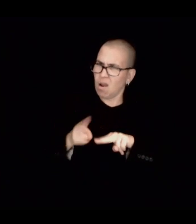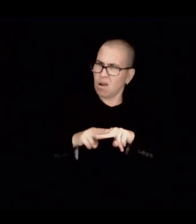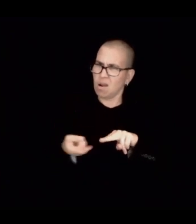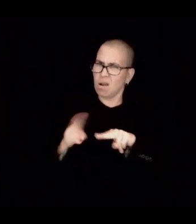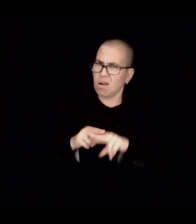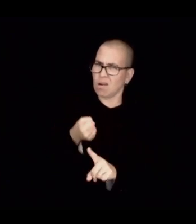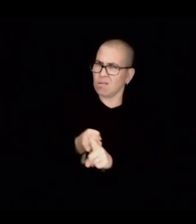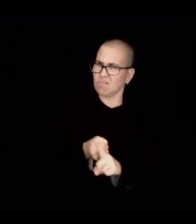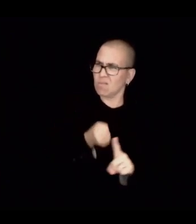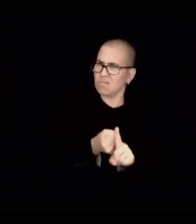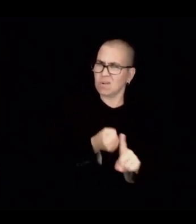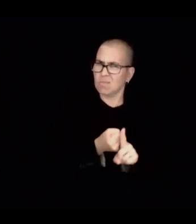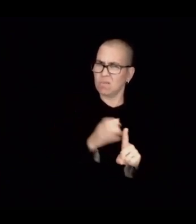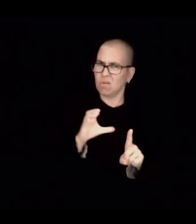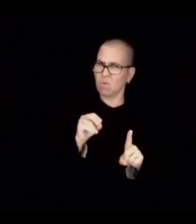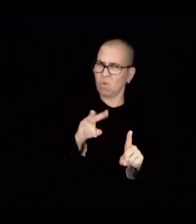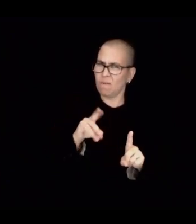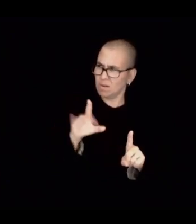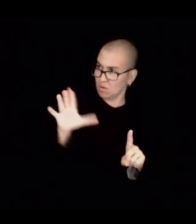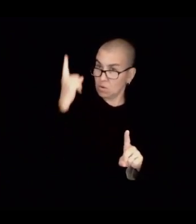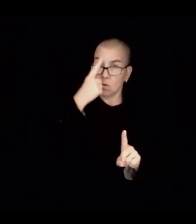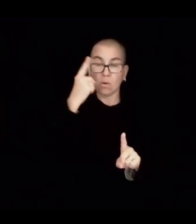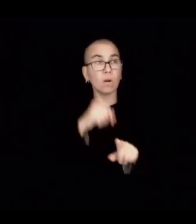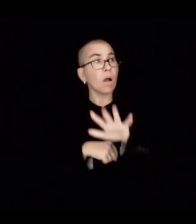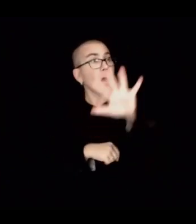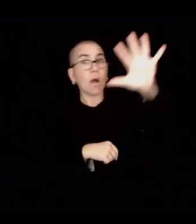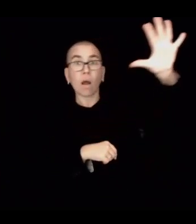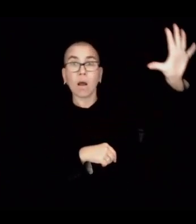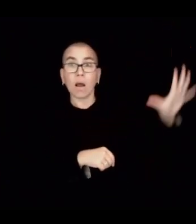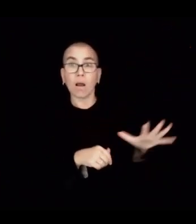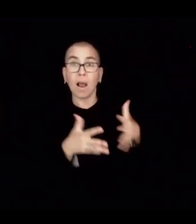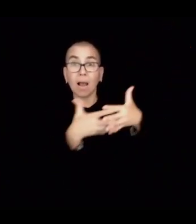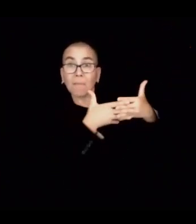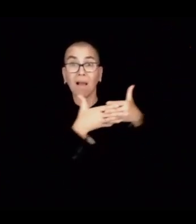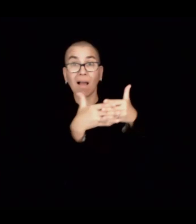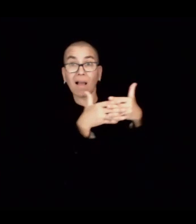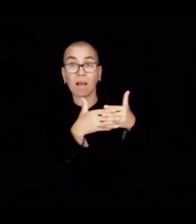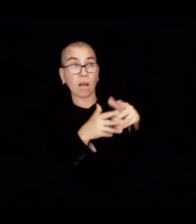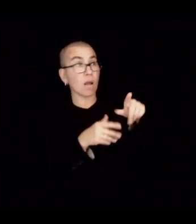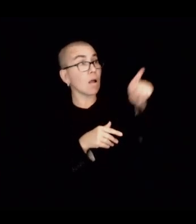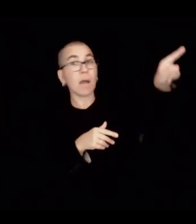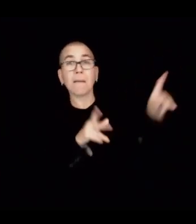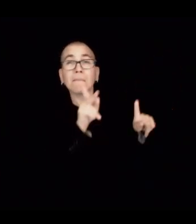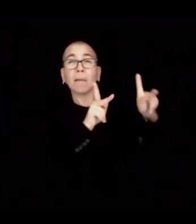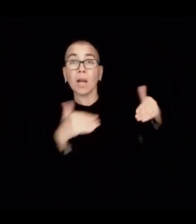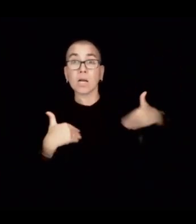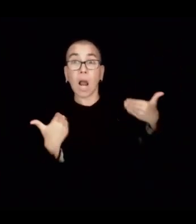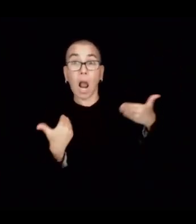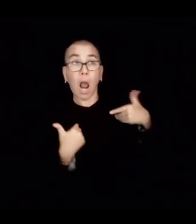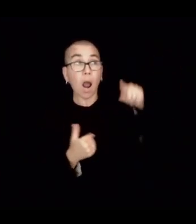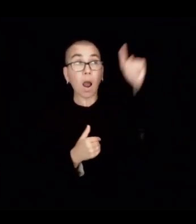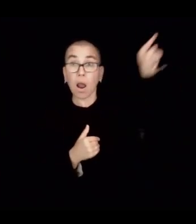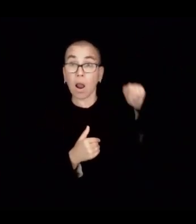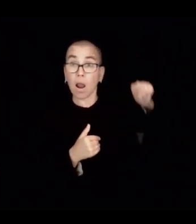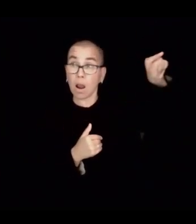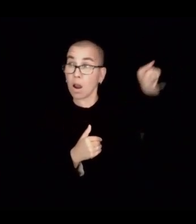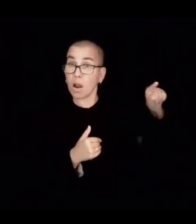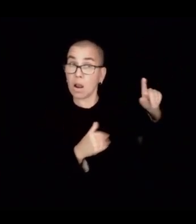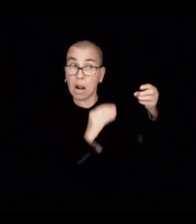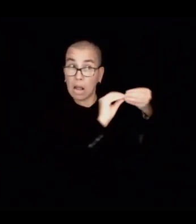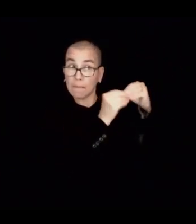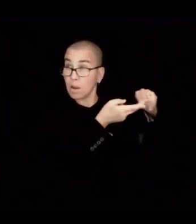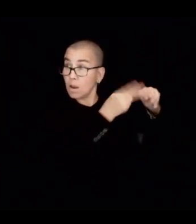talk about that have been going out. Is there concern? We've seen a downward trend. Is there concern if that continues,